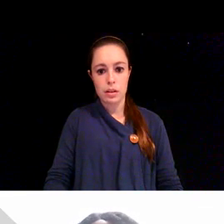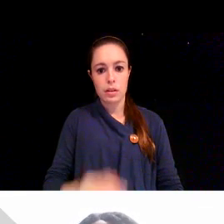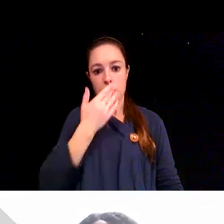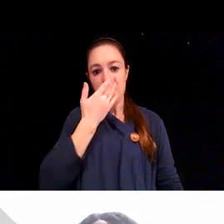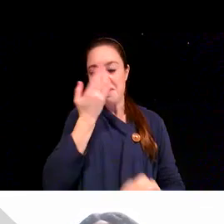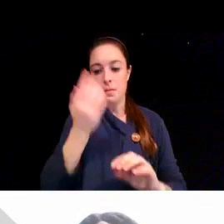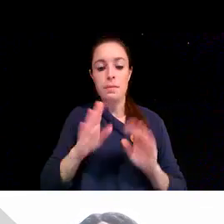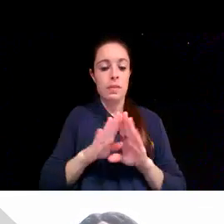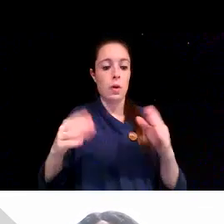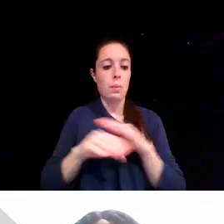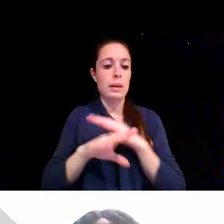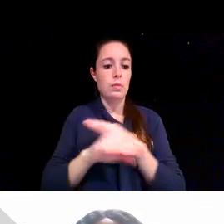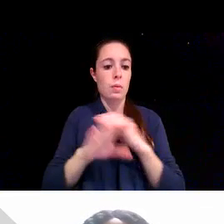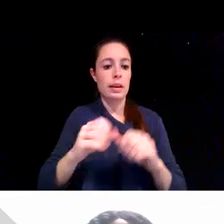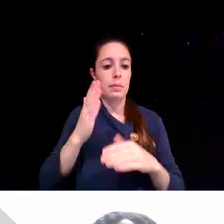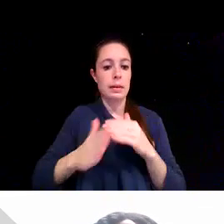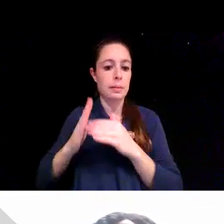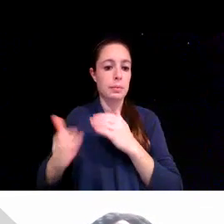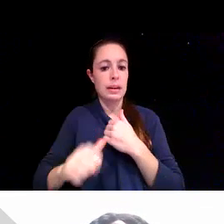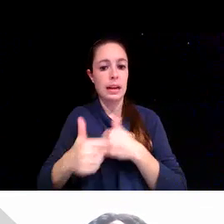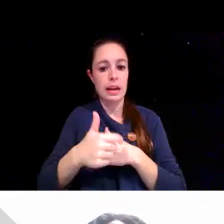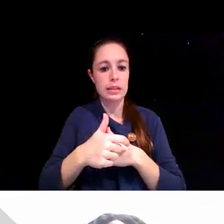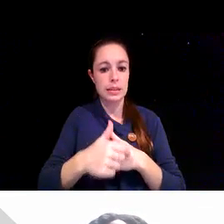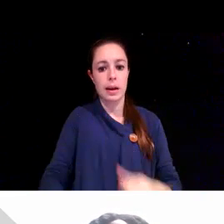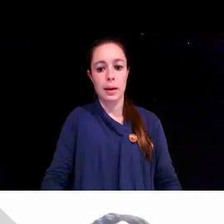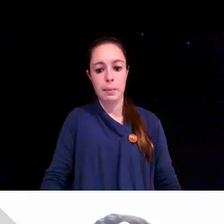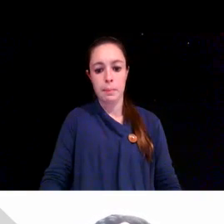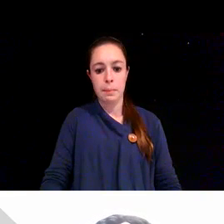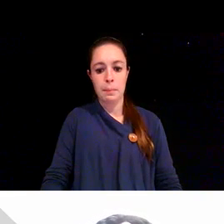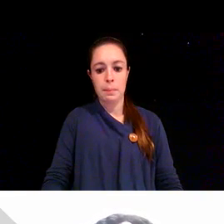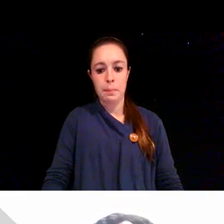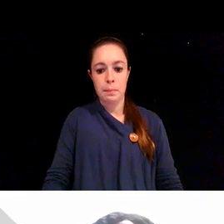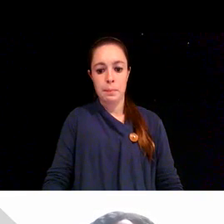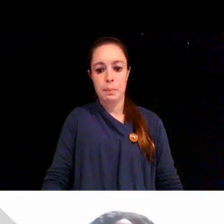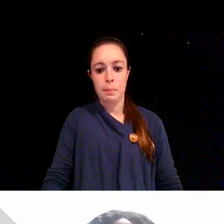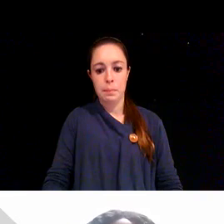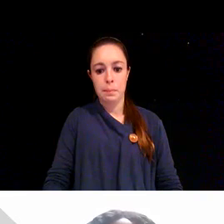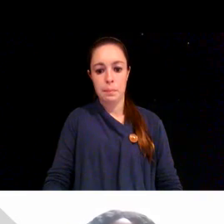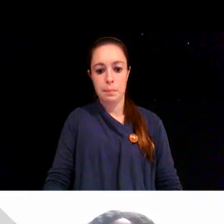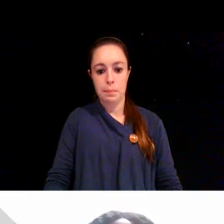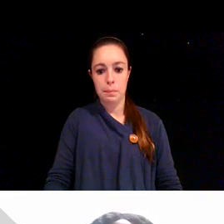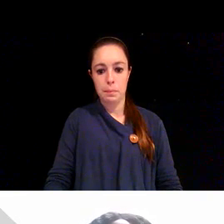any time during the year. Now, the Legal Assistance of Western New York